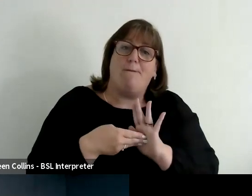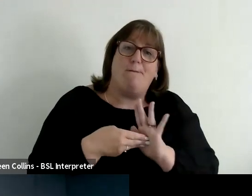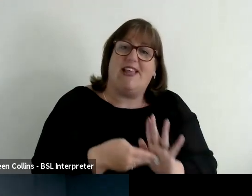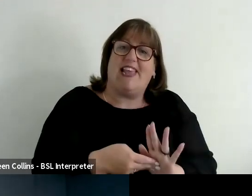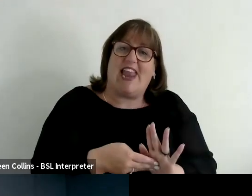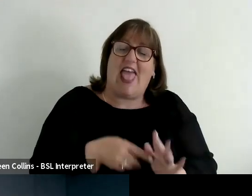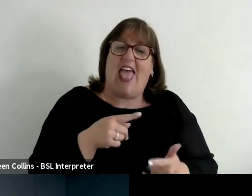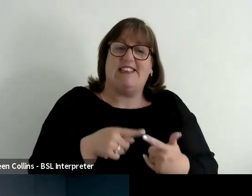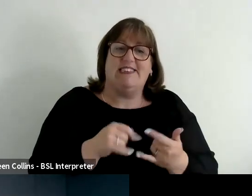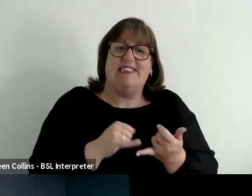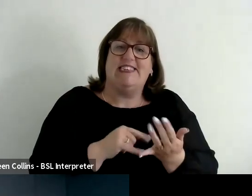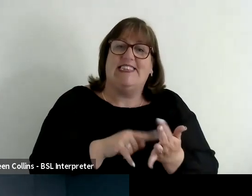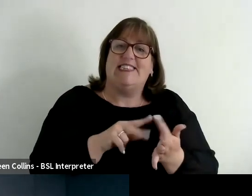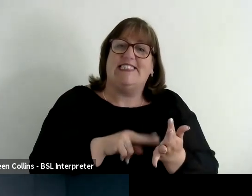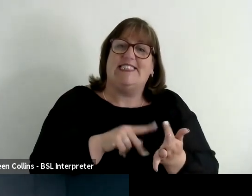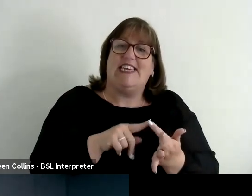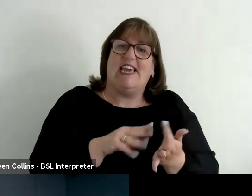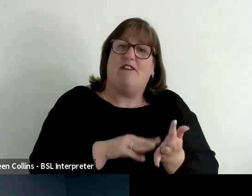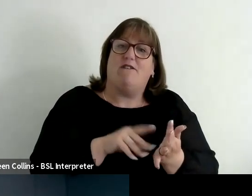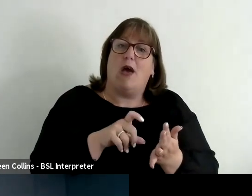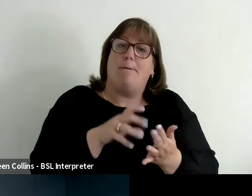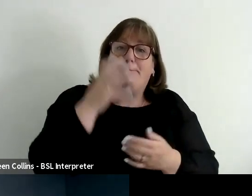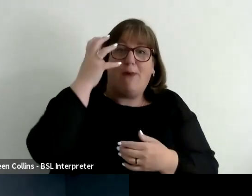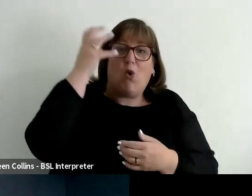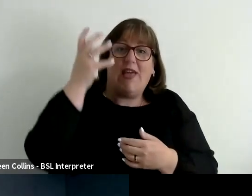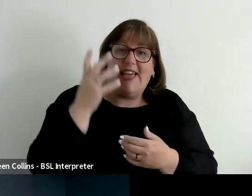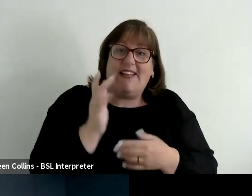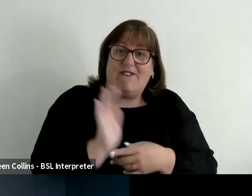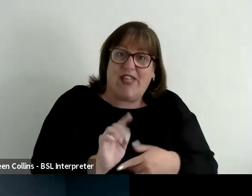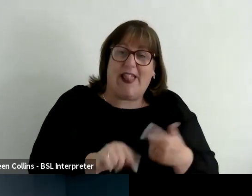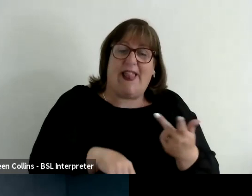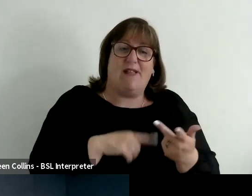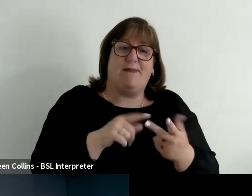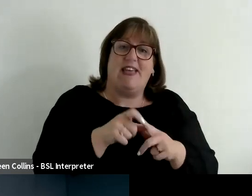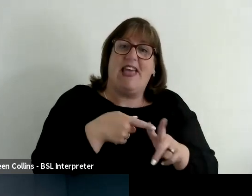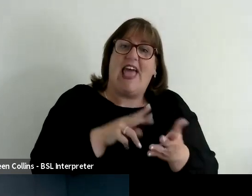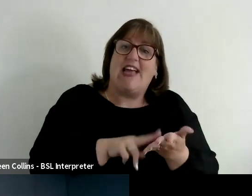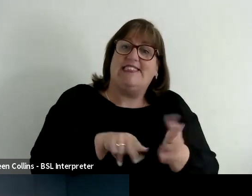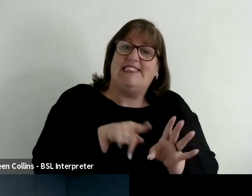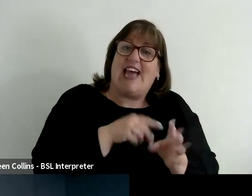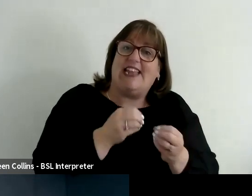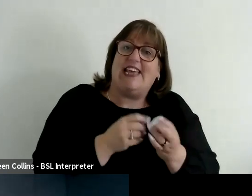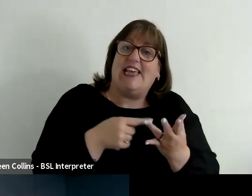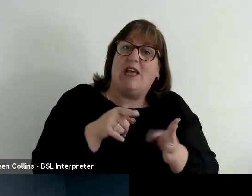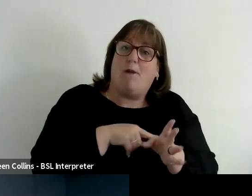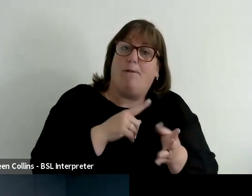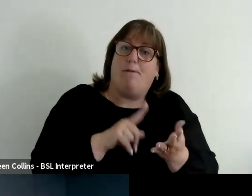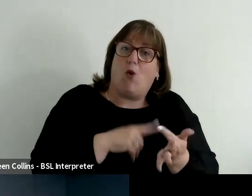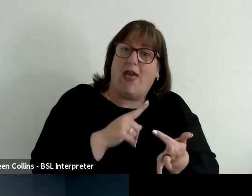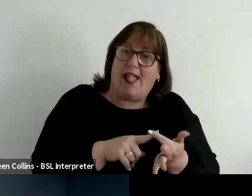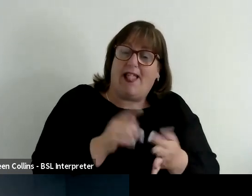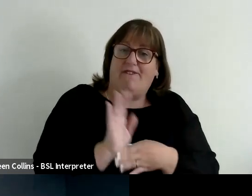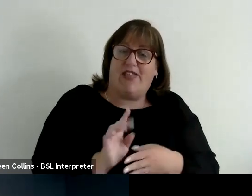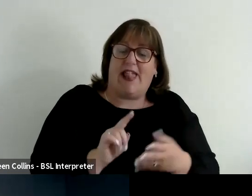Boyle's films we've done. The Favourite is another sort of Oscar winning movie. The Father is another Oscar